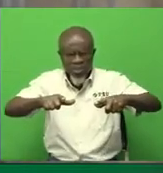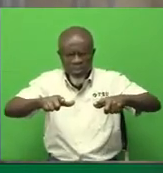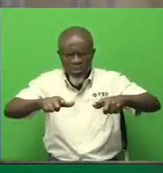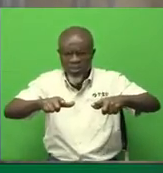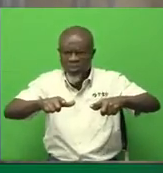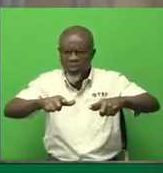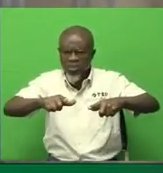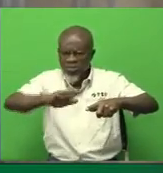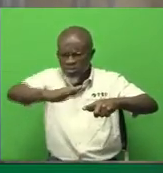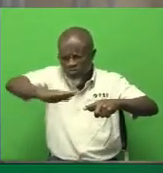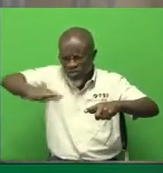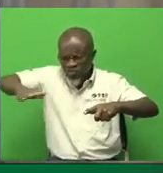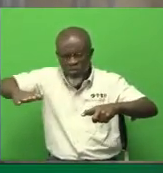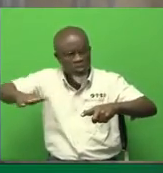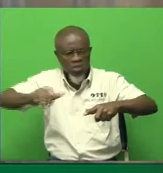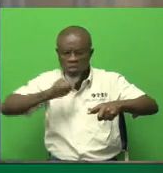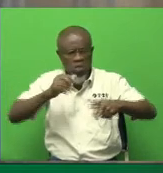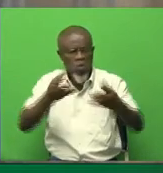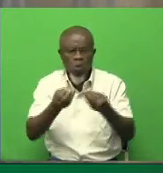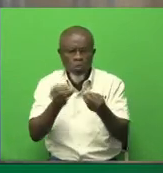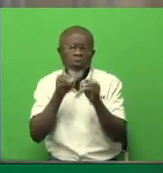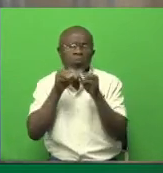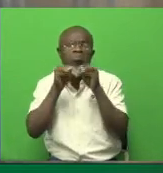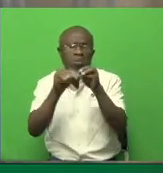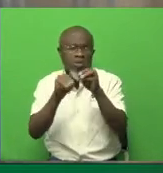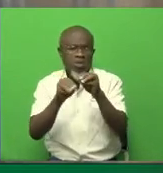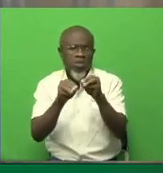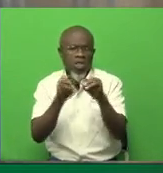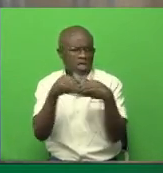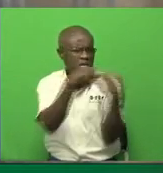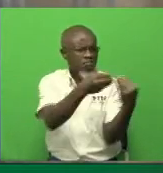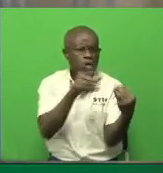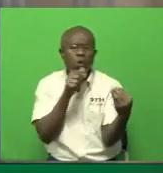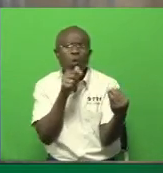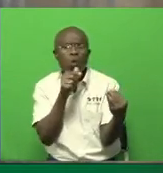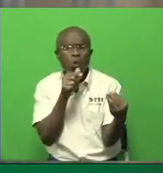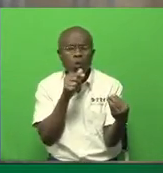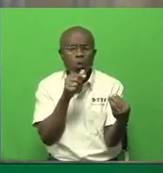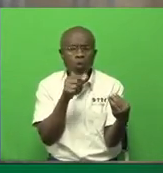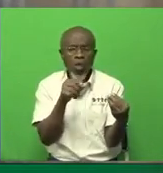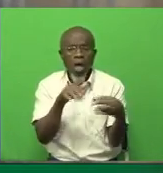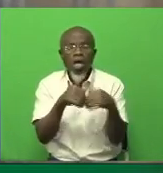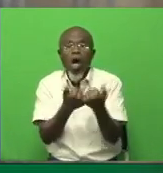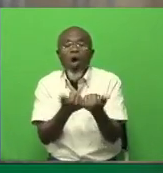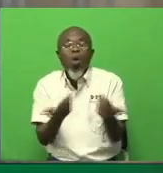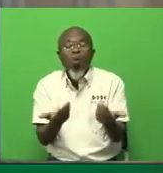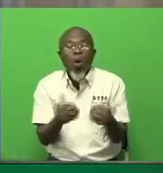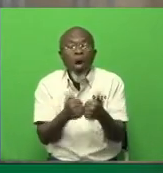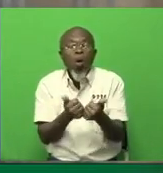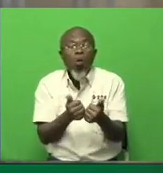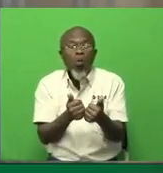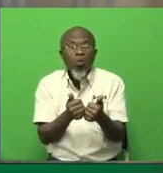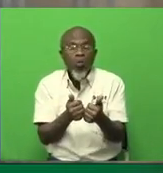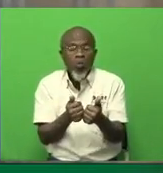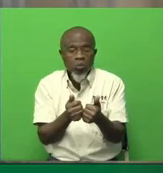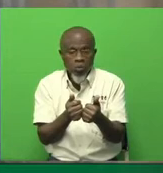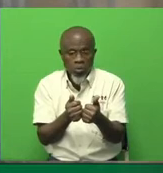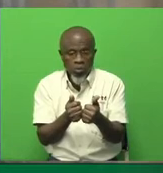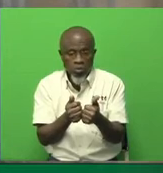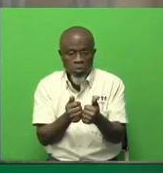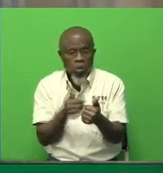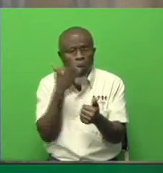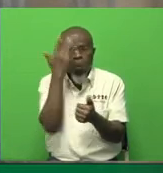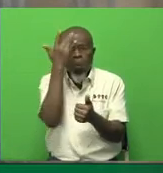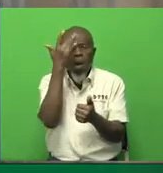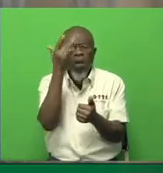petratri Lands to whom and how to whom and how are we why don't